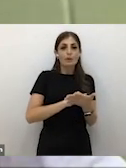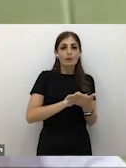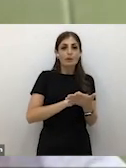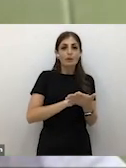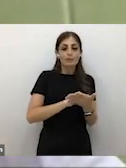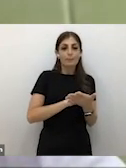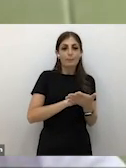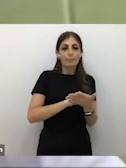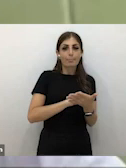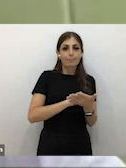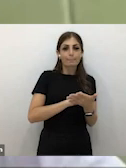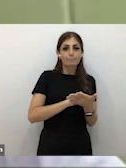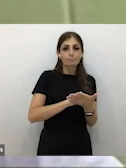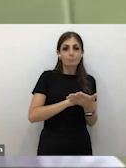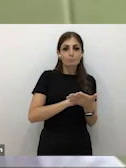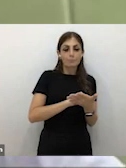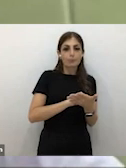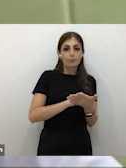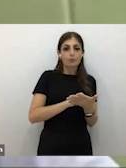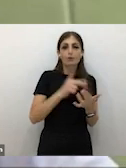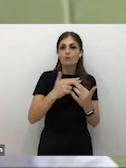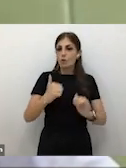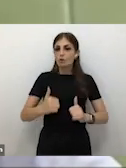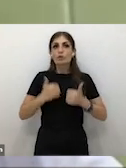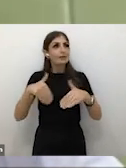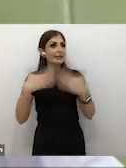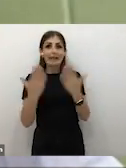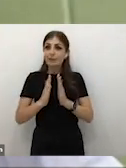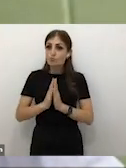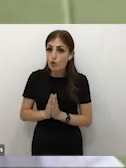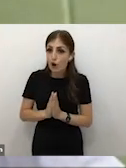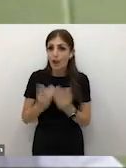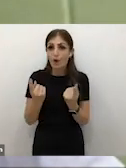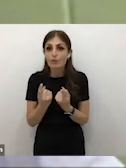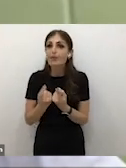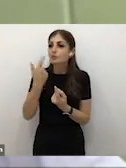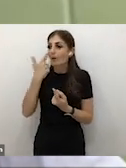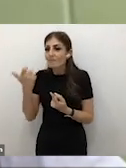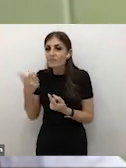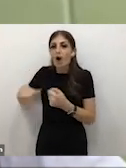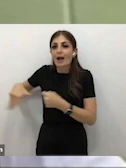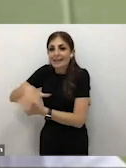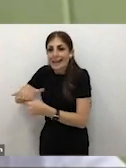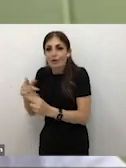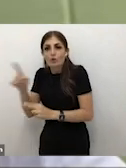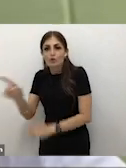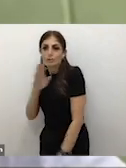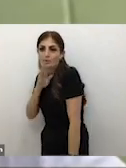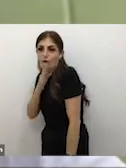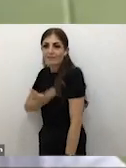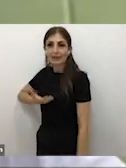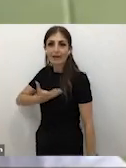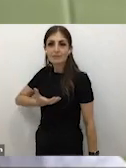if you need to take time out of the in-person workshops for a daily prayer, we will find a space for you to be able to do that privately and